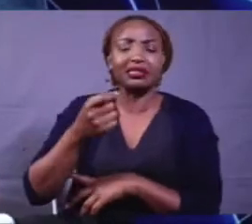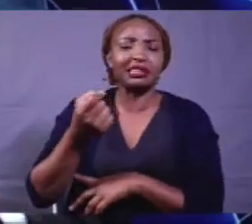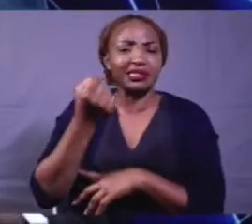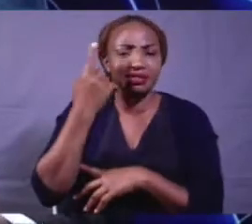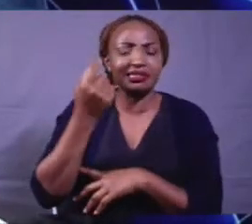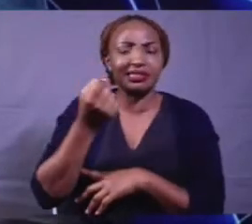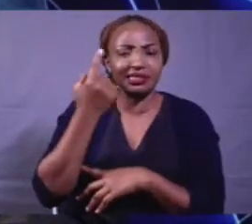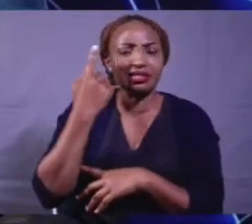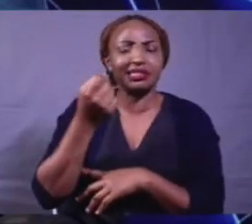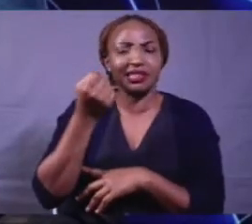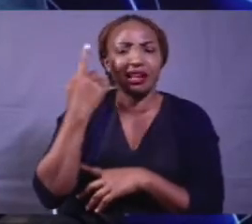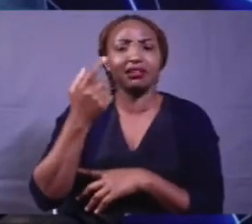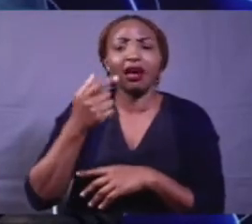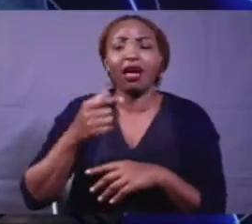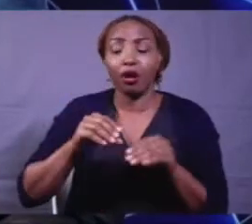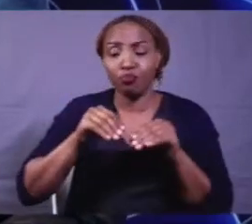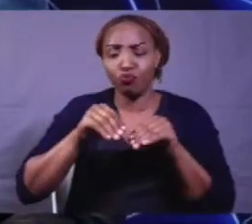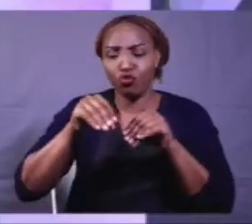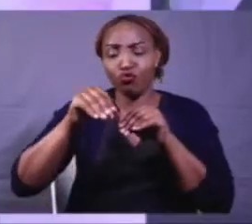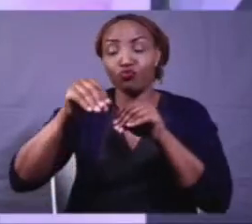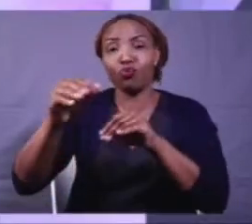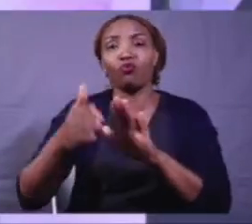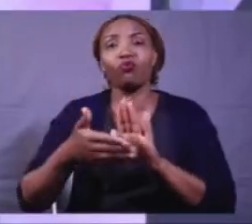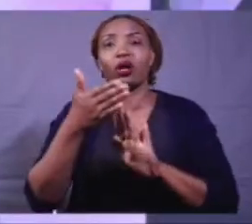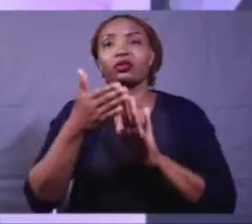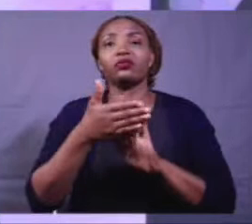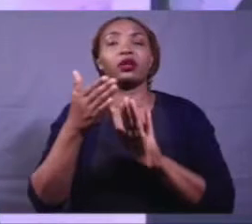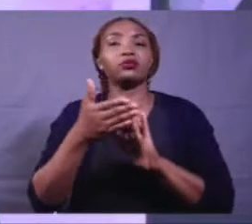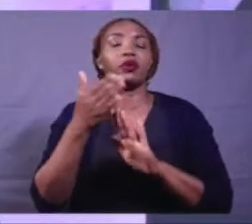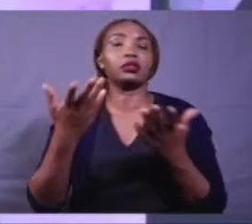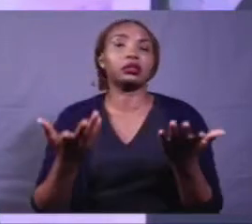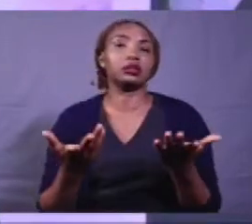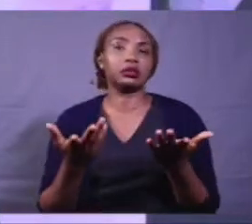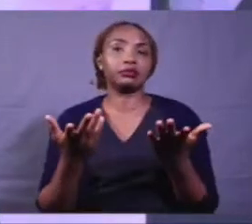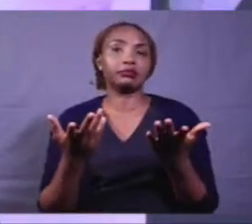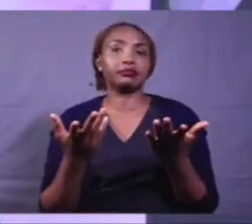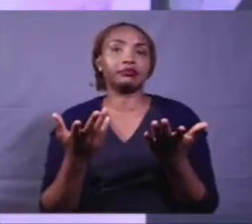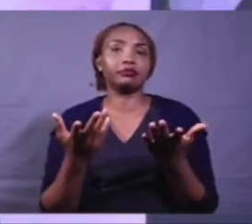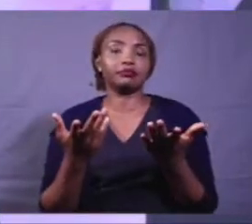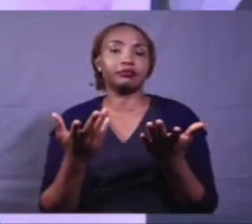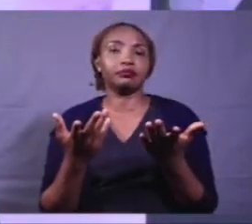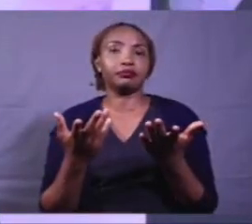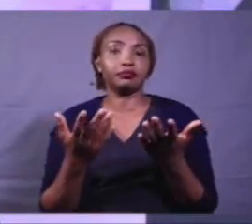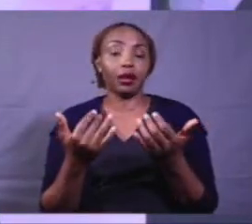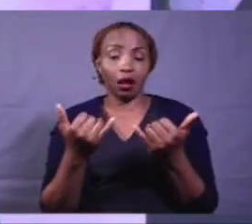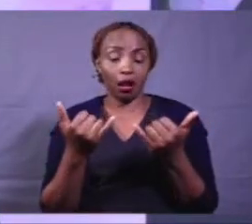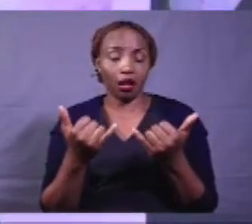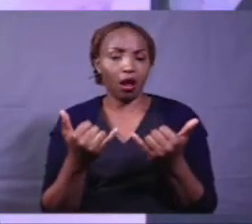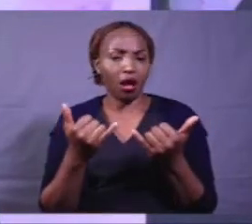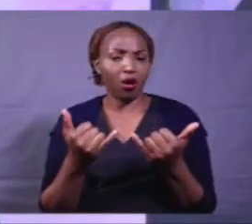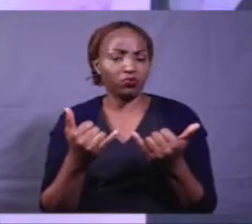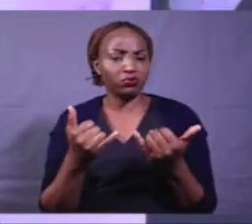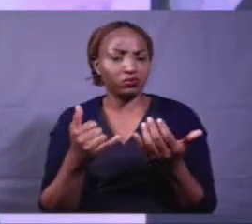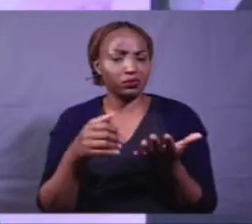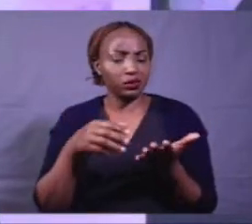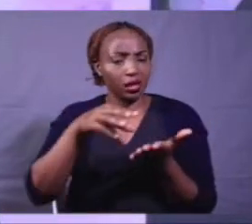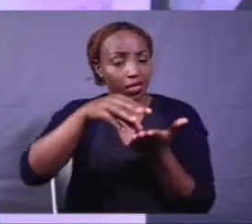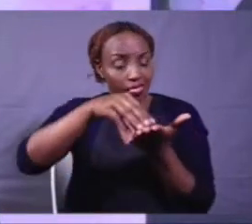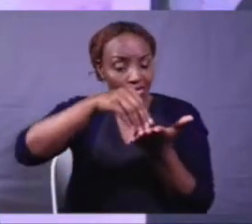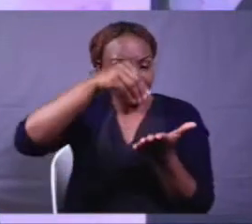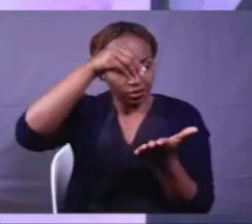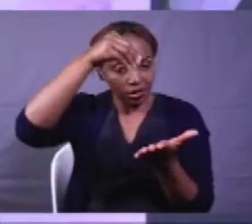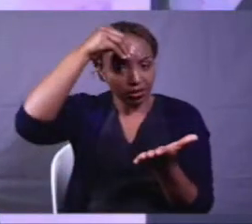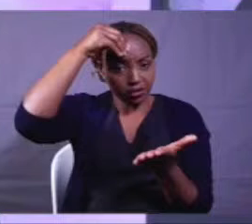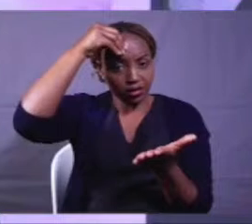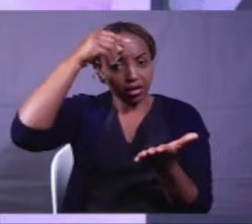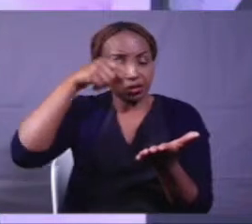as we use the internet every day. Yeah. There's a study here, a report by Communication Authority of